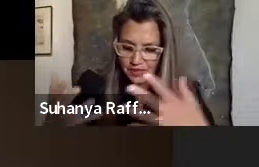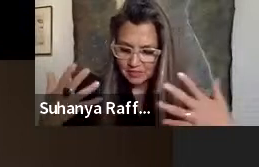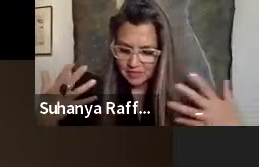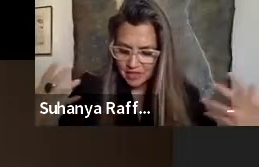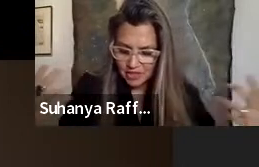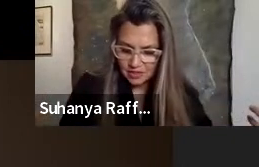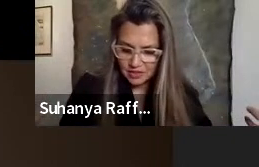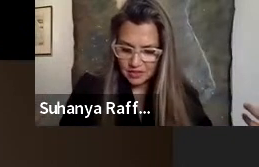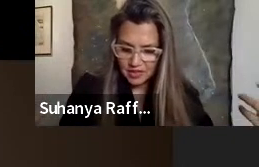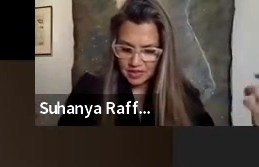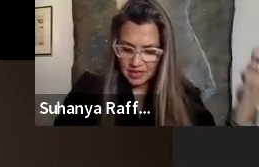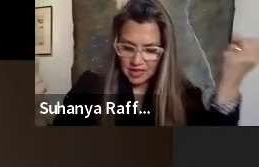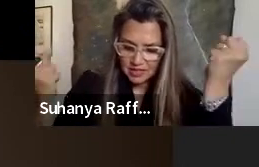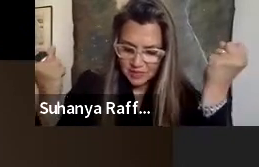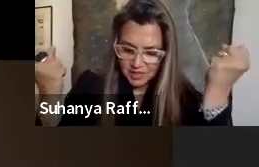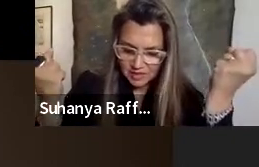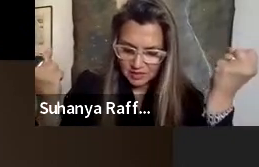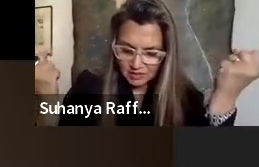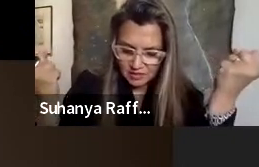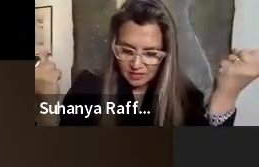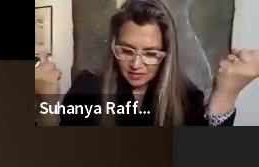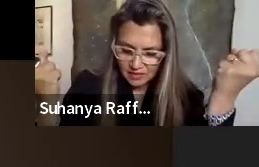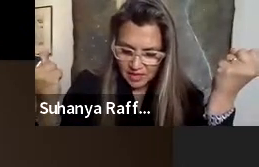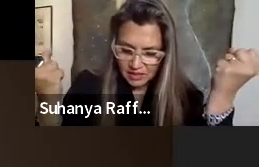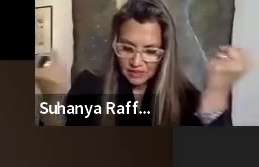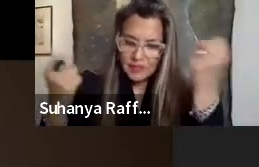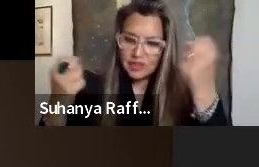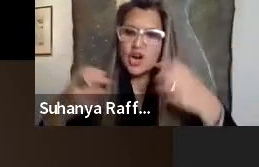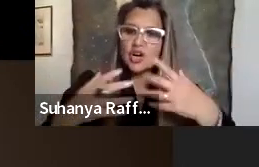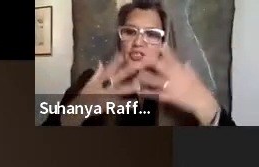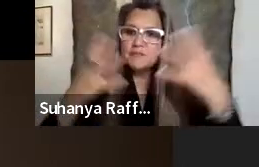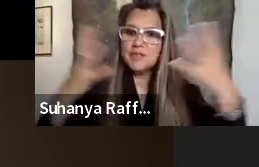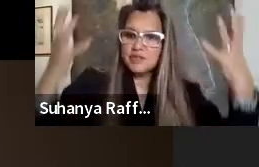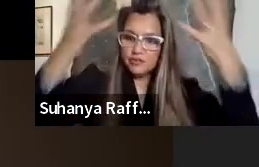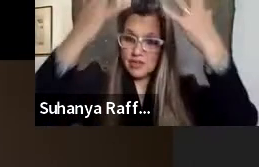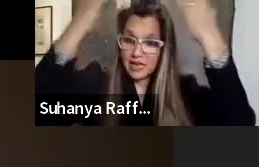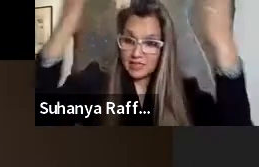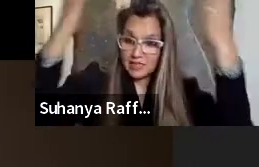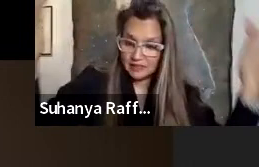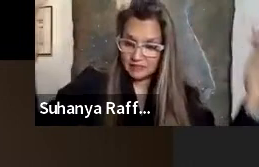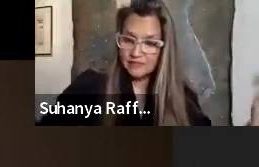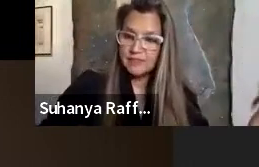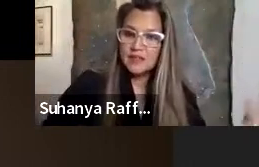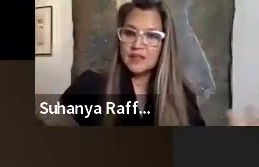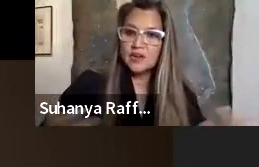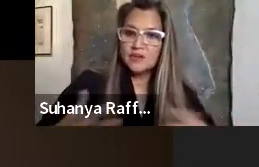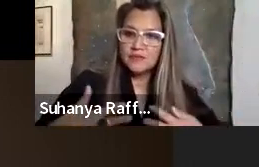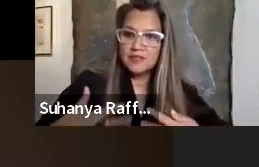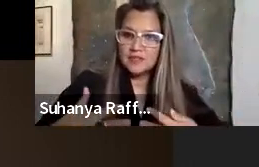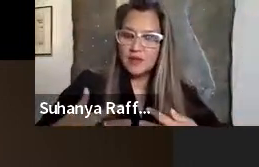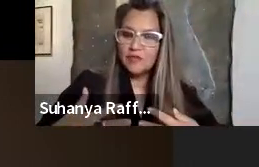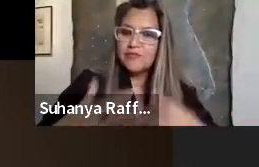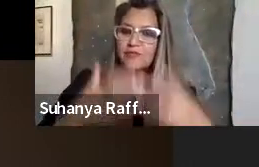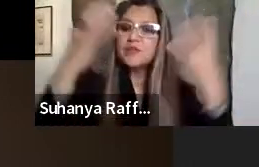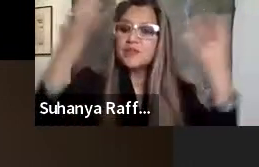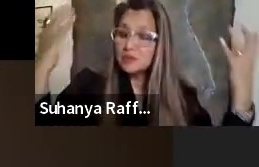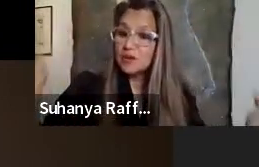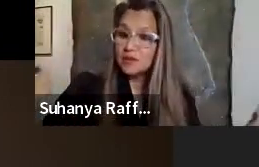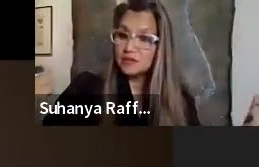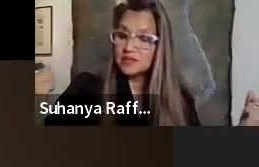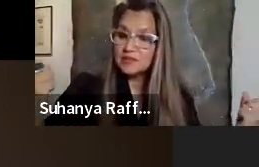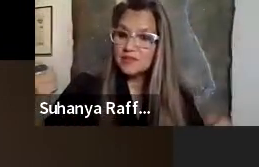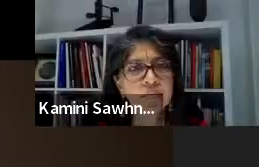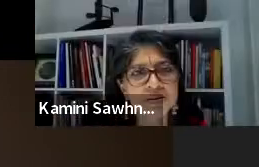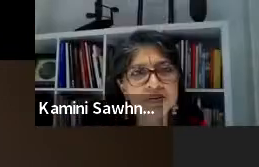of obliteration as being kind of a cosmic uniting of the self with